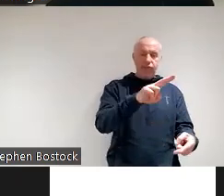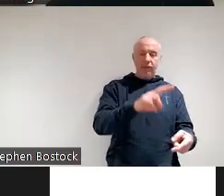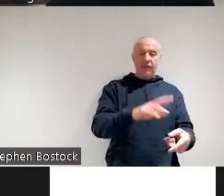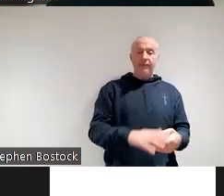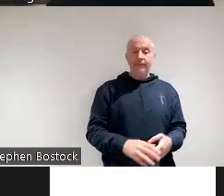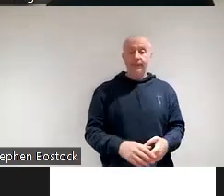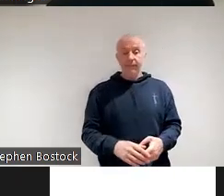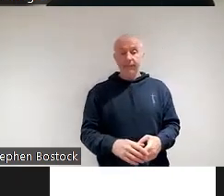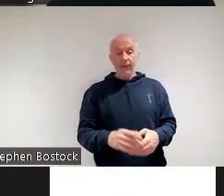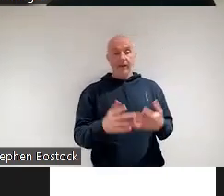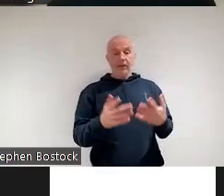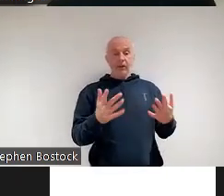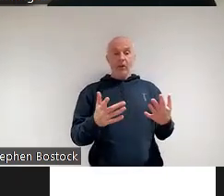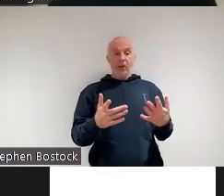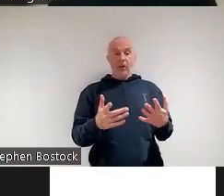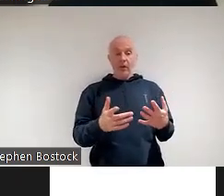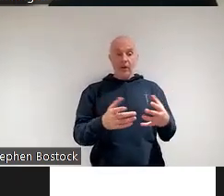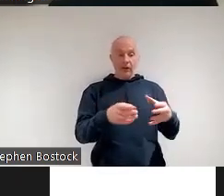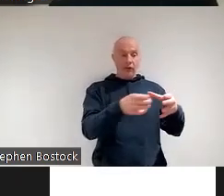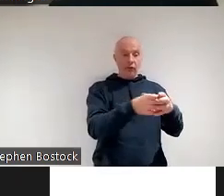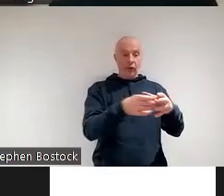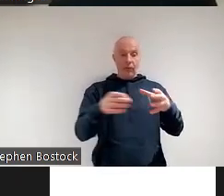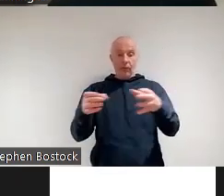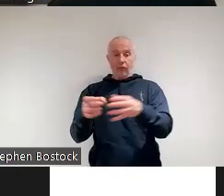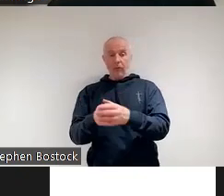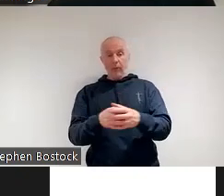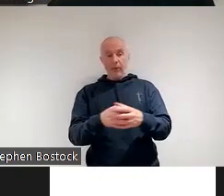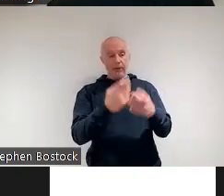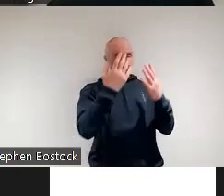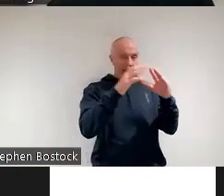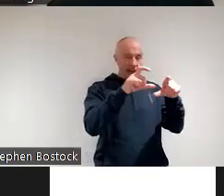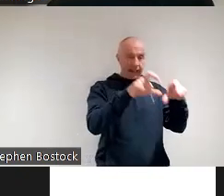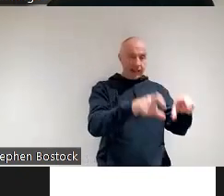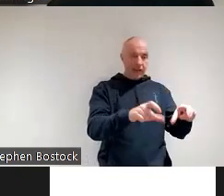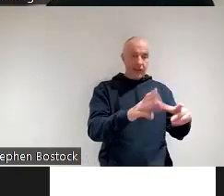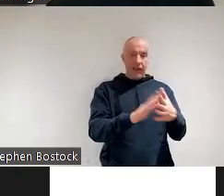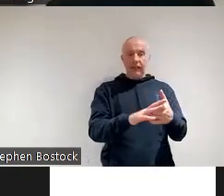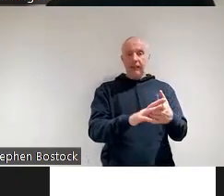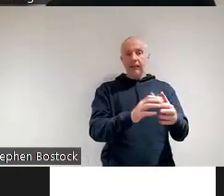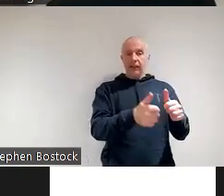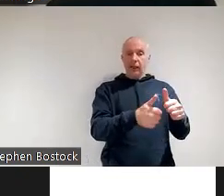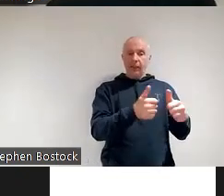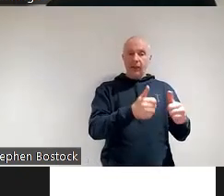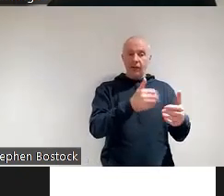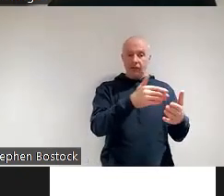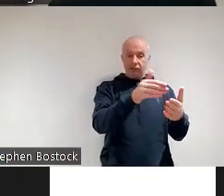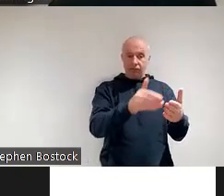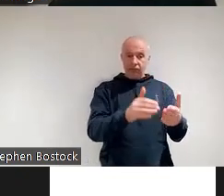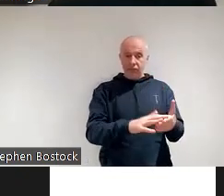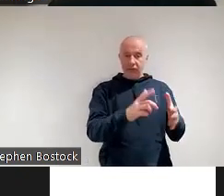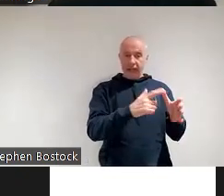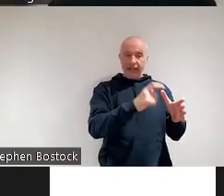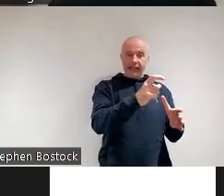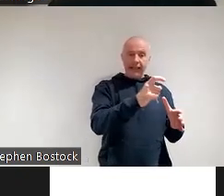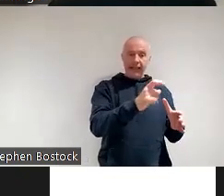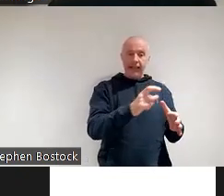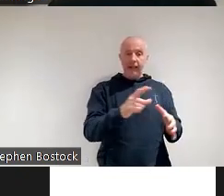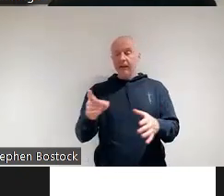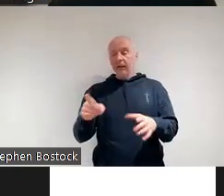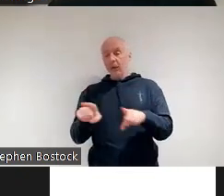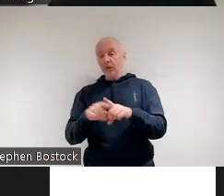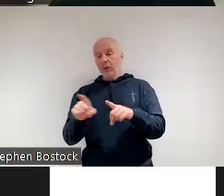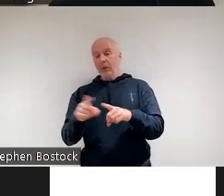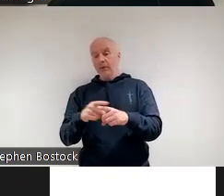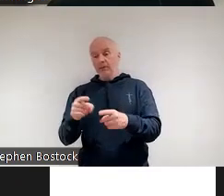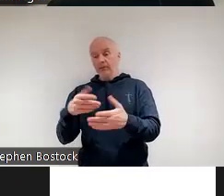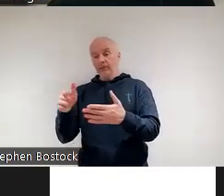I divided it into two groups. One is a residential and a commercial group, which is mainly the AC chargers. The other one is